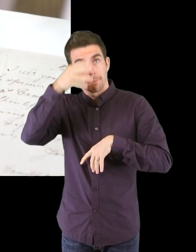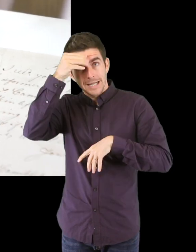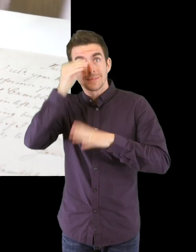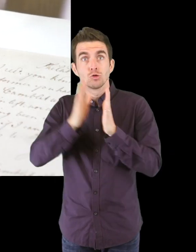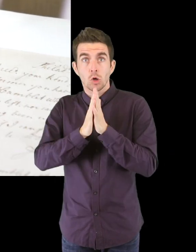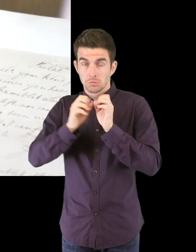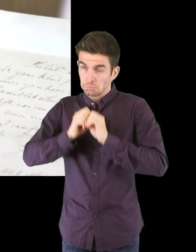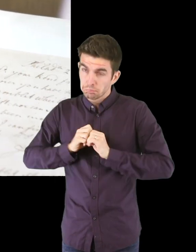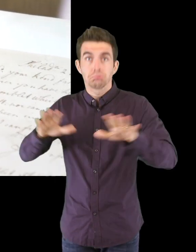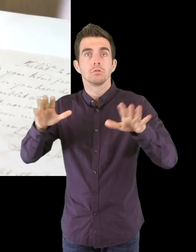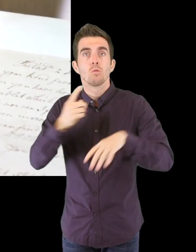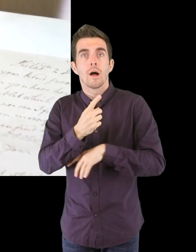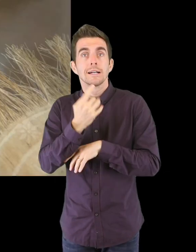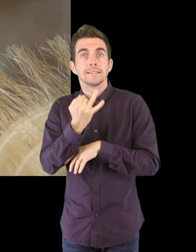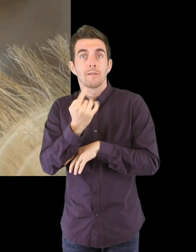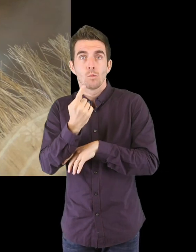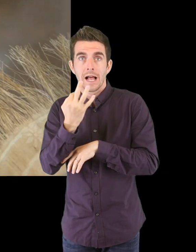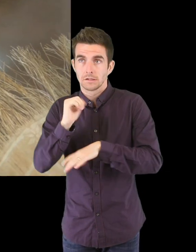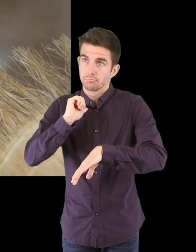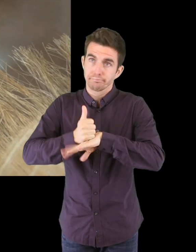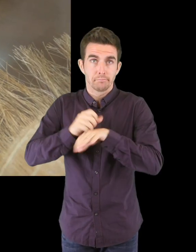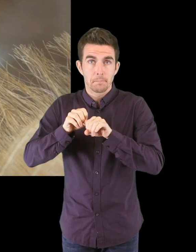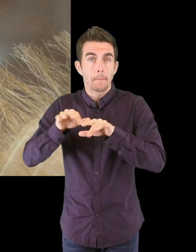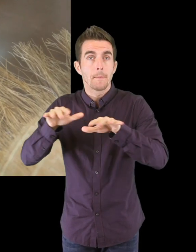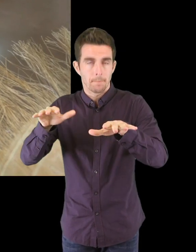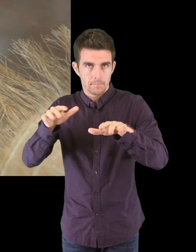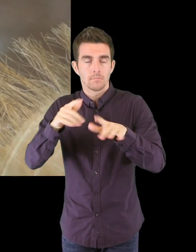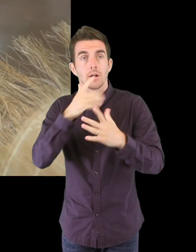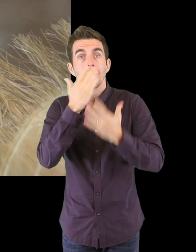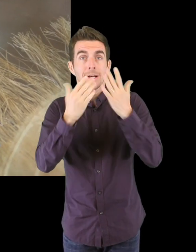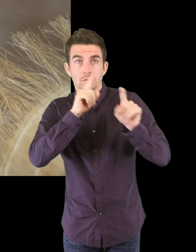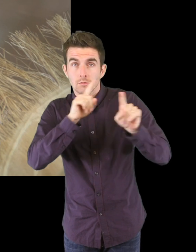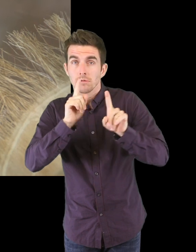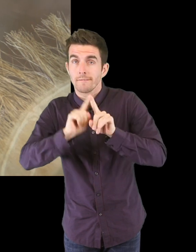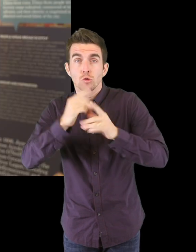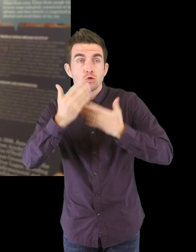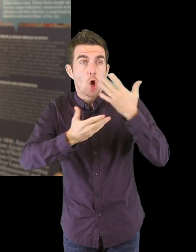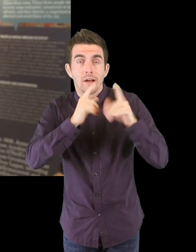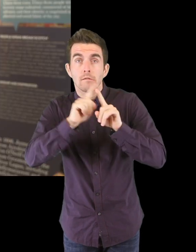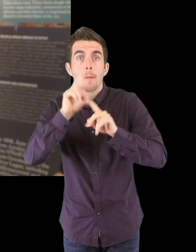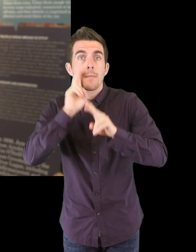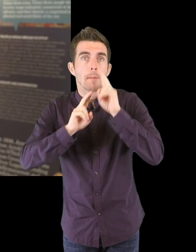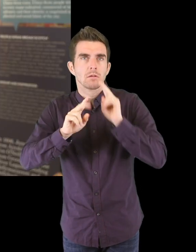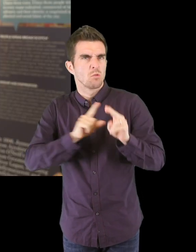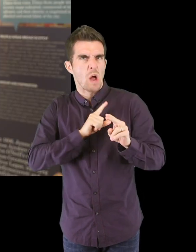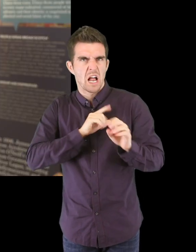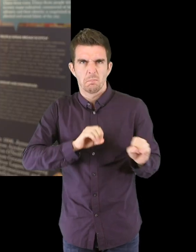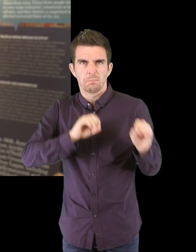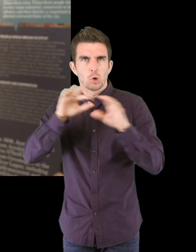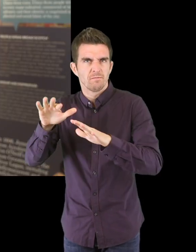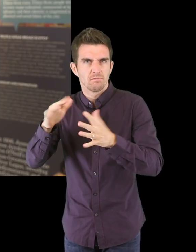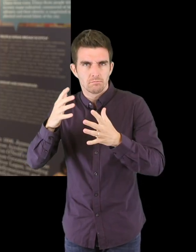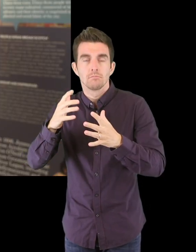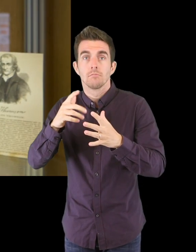the gallery tells the stories of the people and their reasons for crossing the Atlantic. Many of these people would become leading lights in the